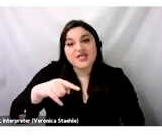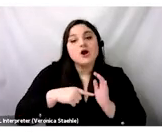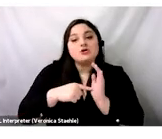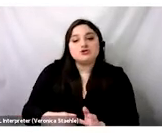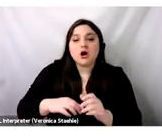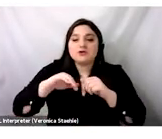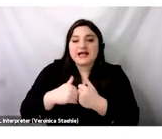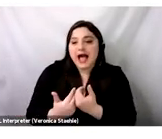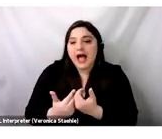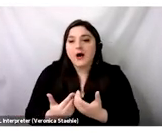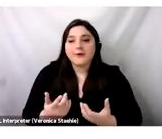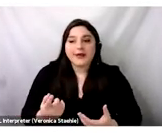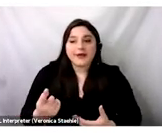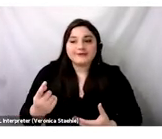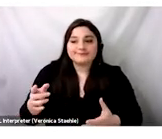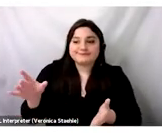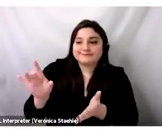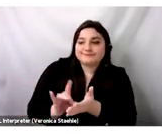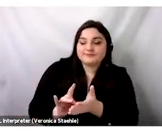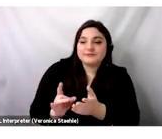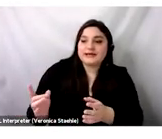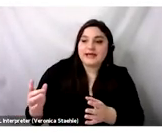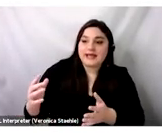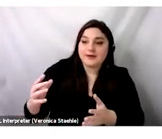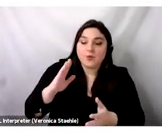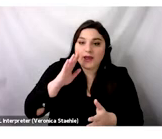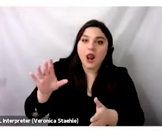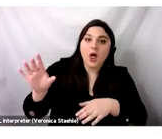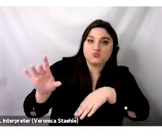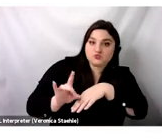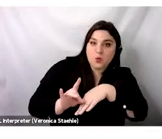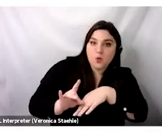or the body or the tissues of a smaller organism.